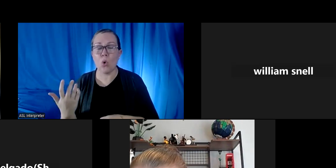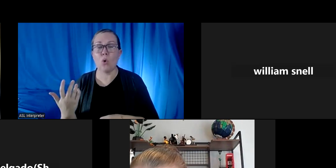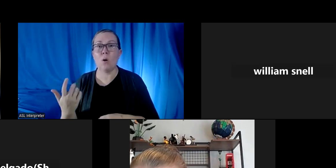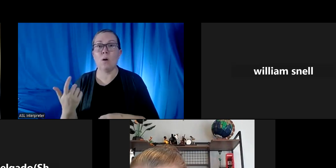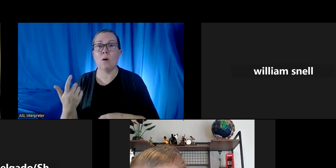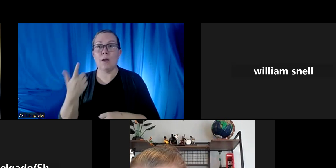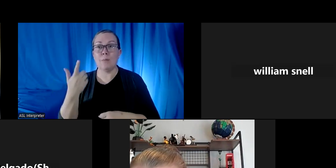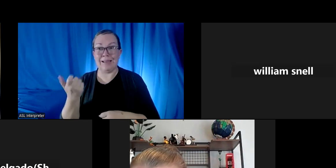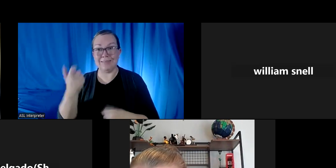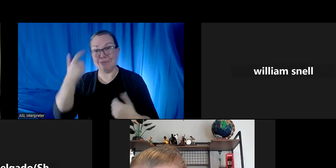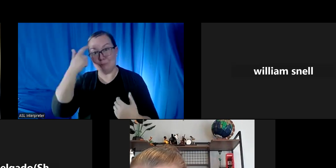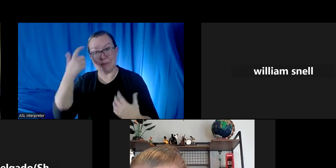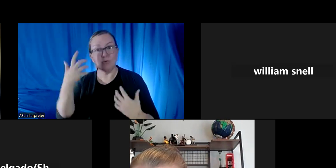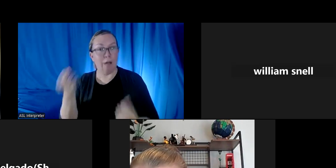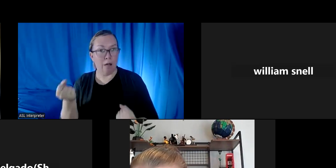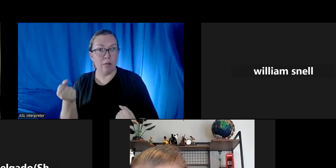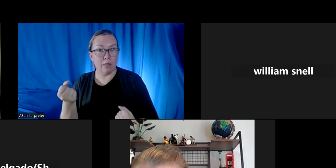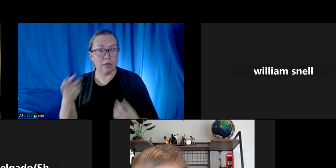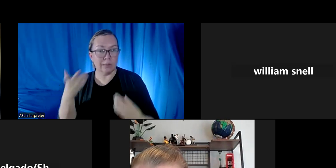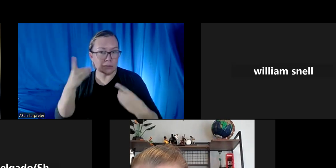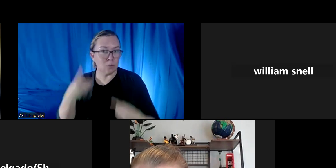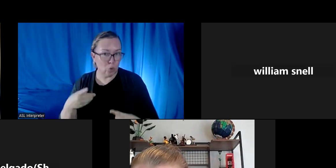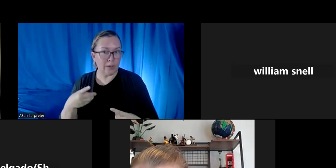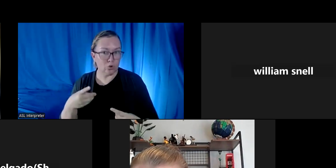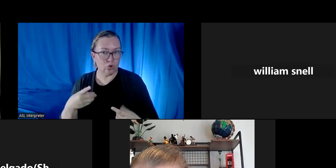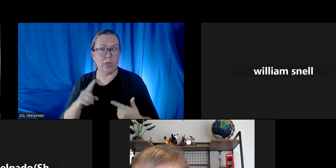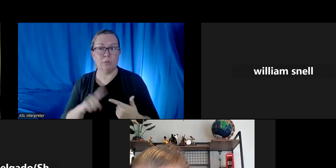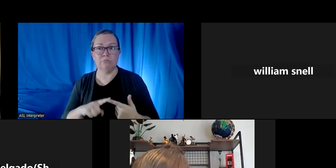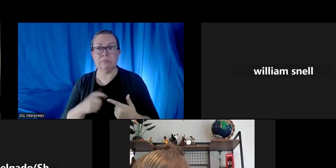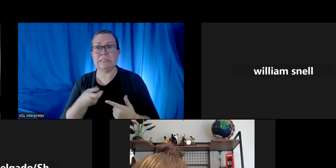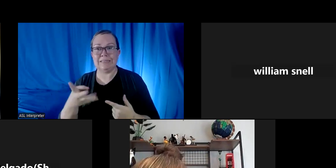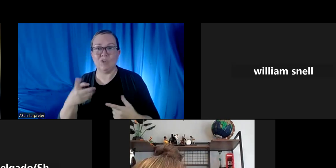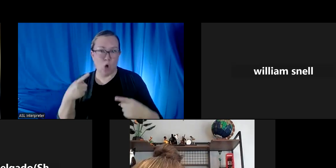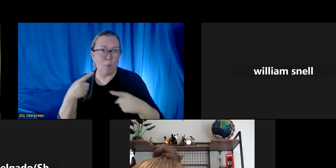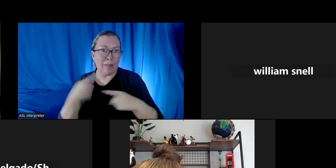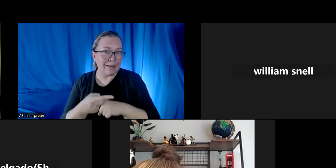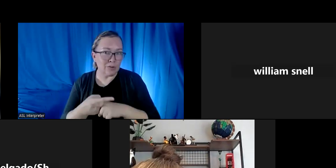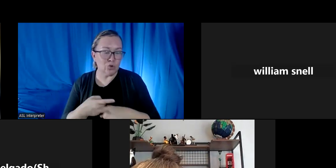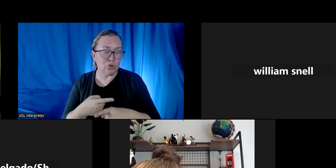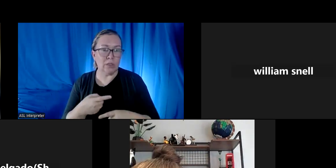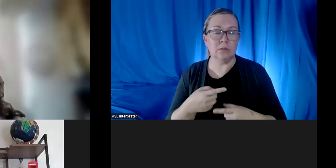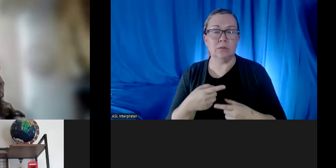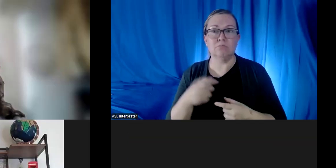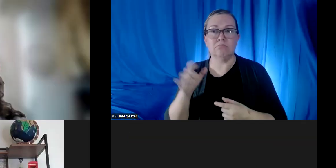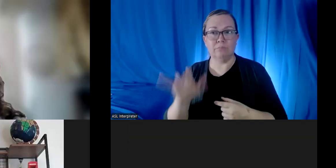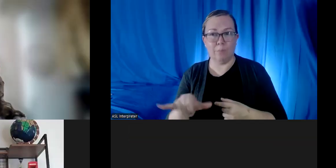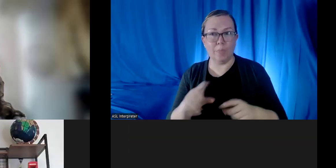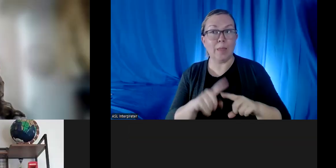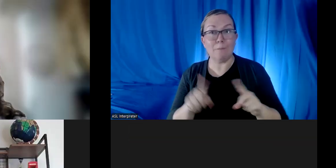cuestiones, complicaciones y diabetes y demás. Pero con el COVID se me ha complicado